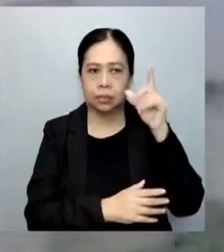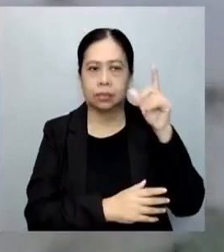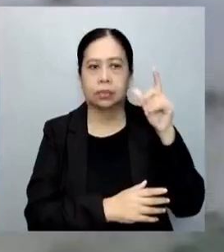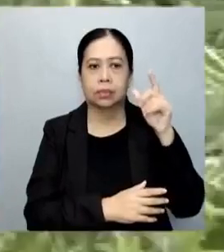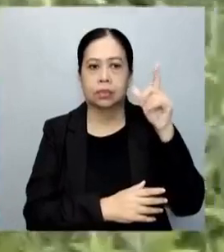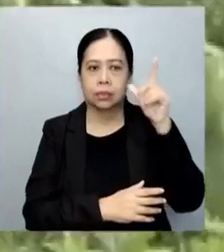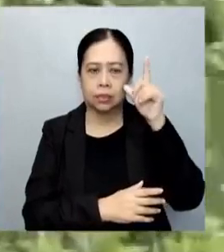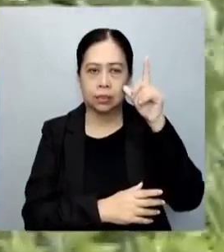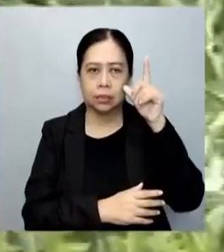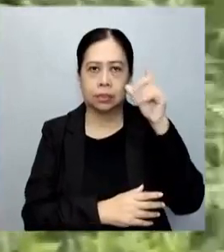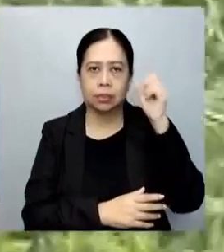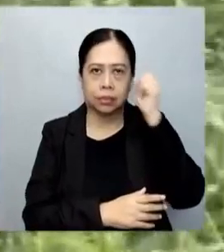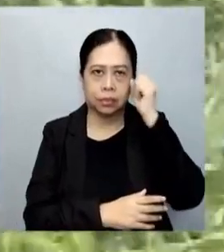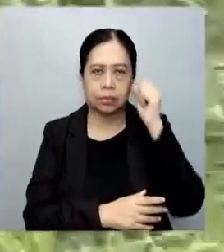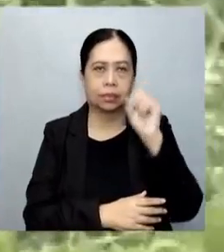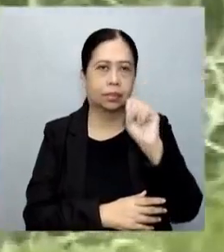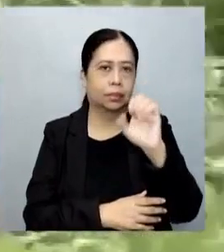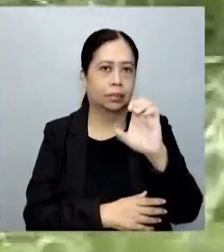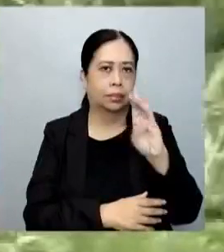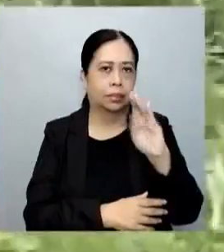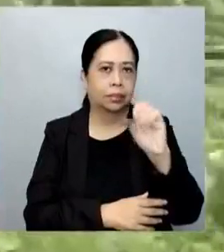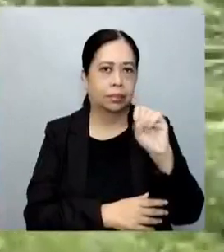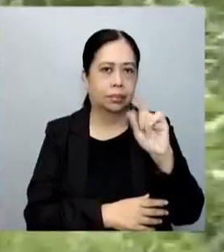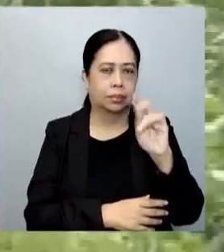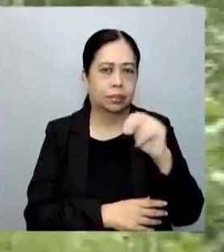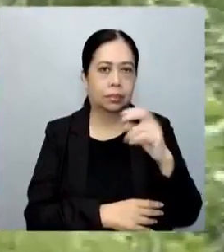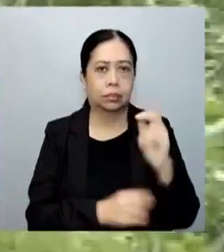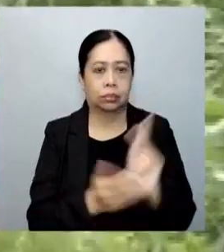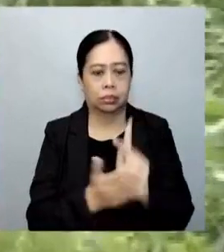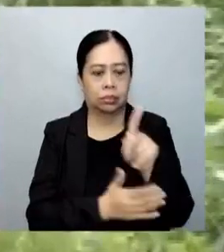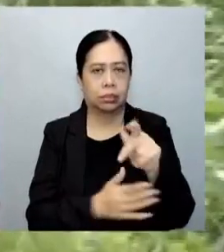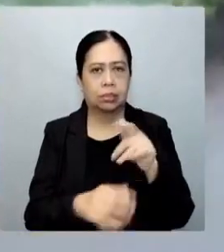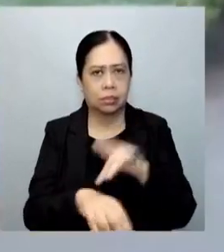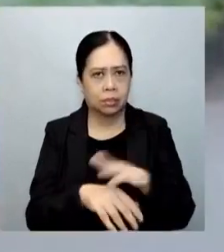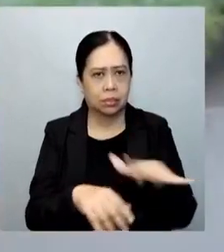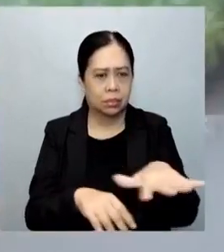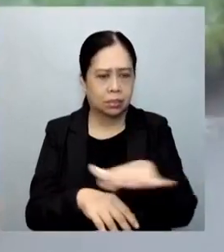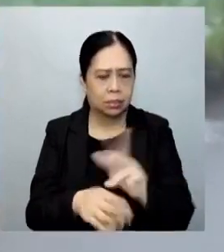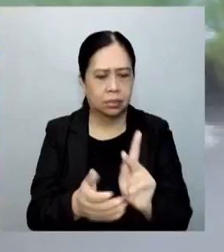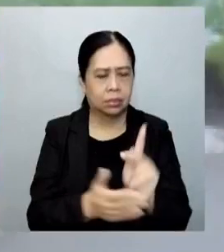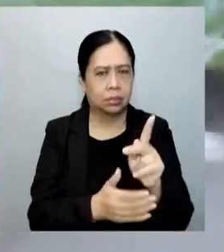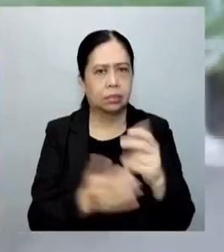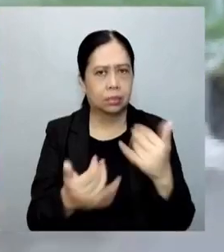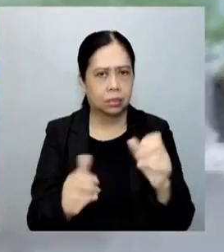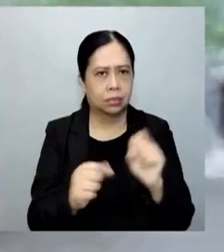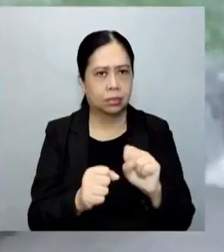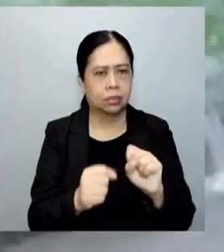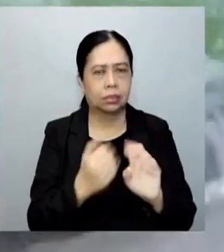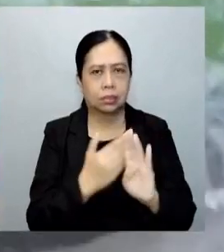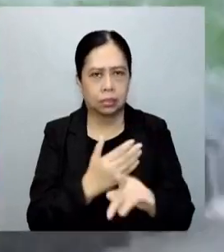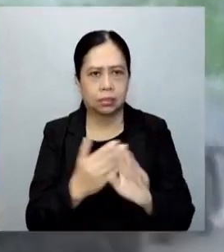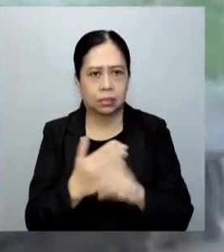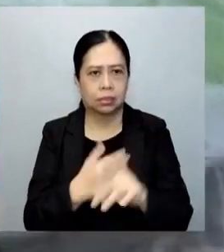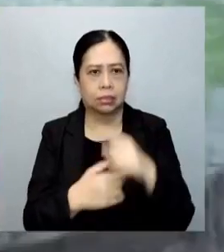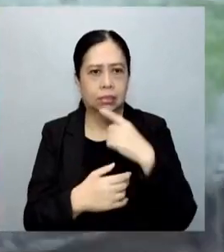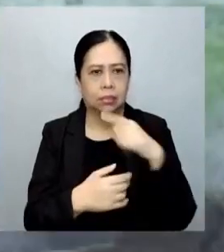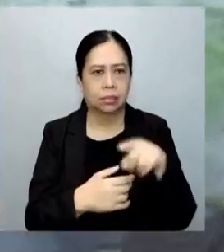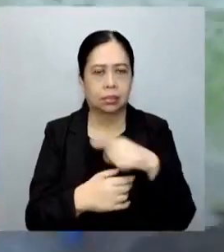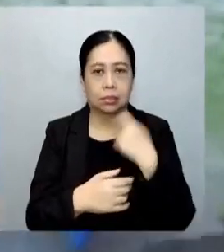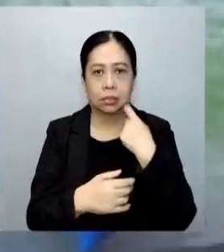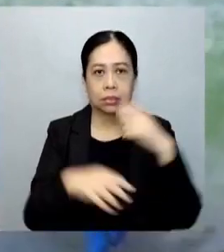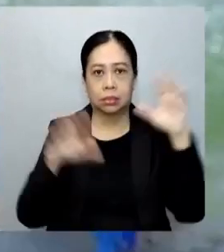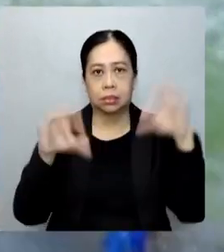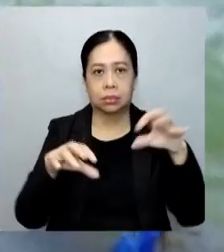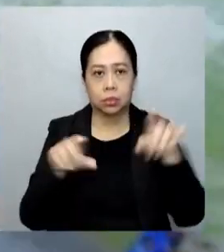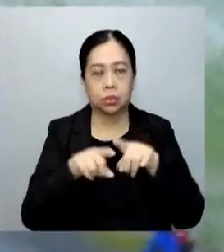Leocadio Sebastian, says the crops are still in their early stages and can still be recovered. Sebastian adds the recent rains were also a big